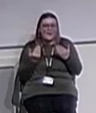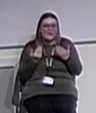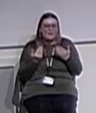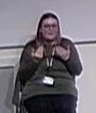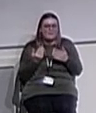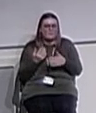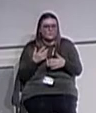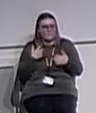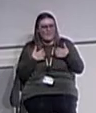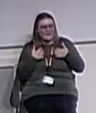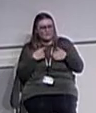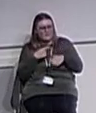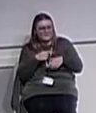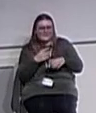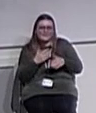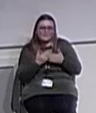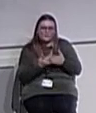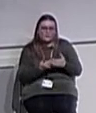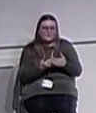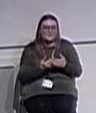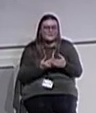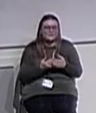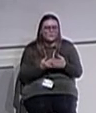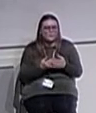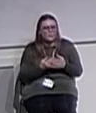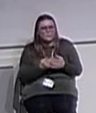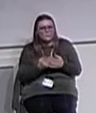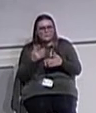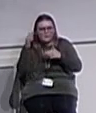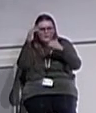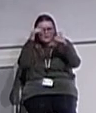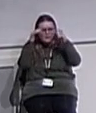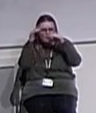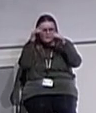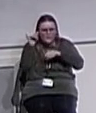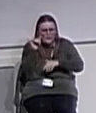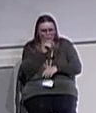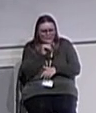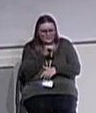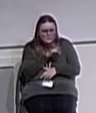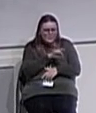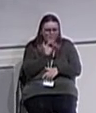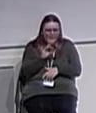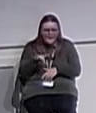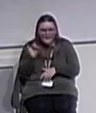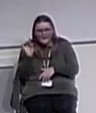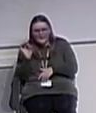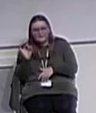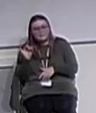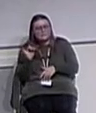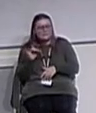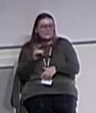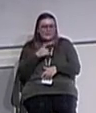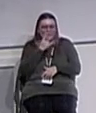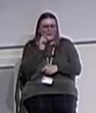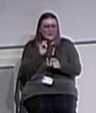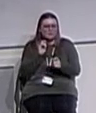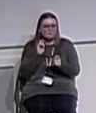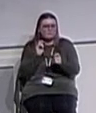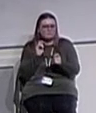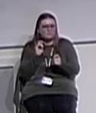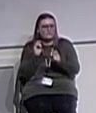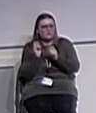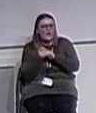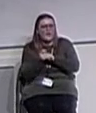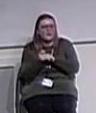for them. So if you're having some thoughts about which one to go for, we can amend it right up until before we